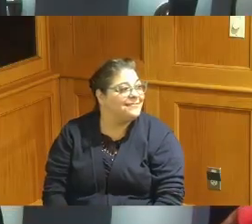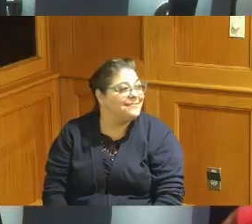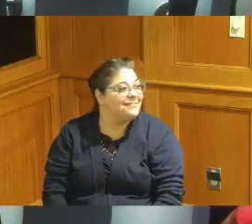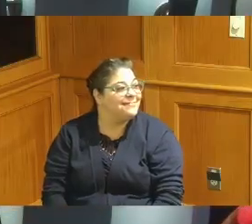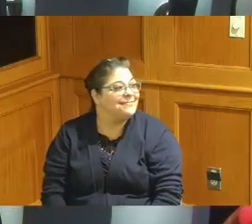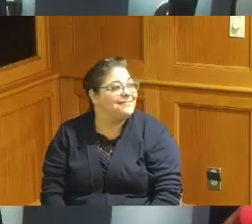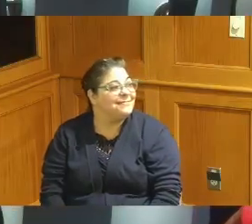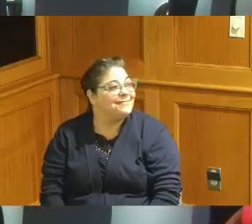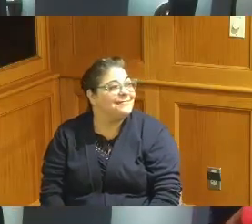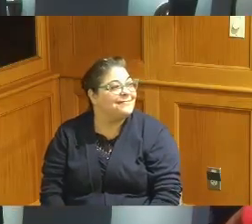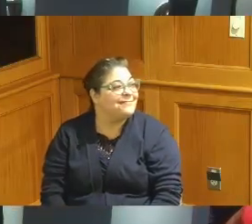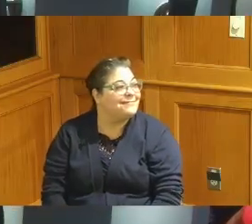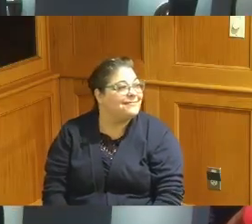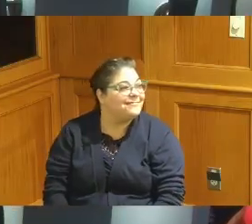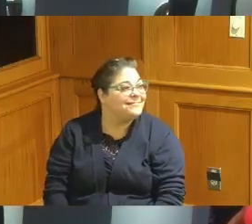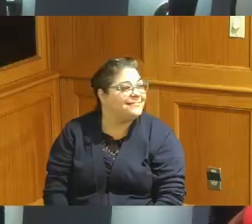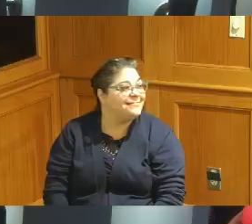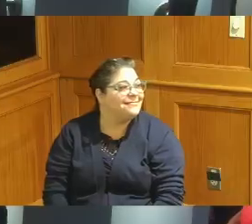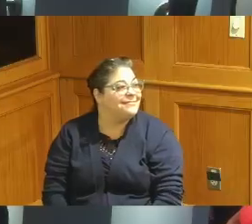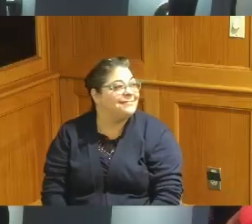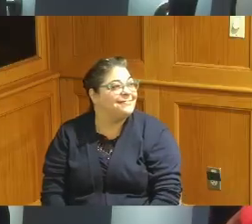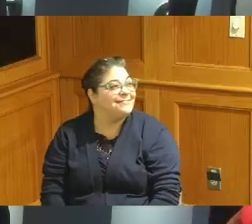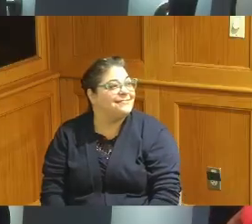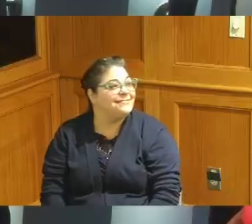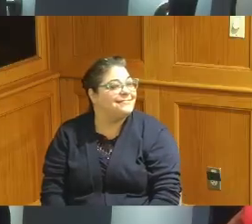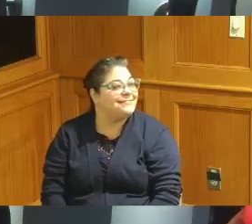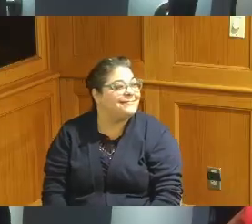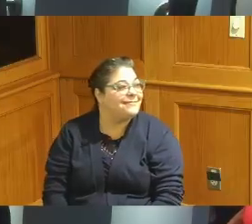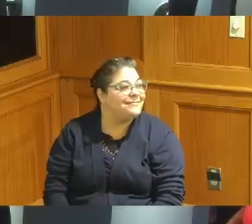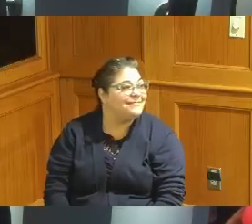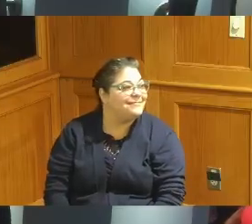Lauren, you want me to take your picture with it? Yeah. Okay.